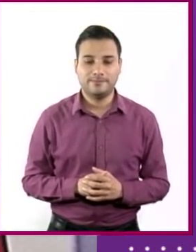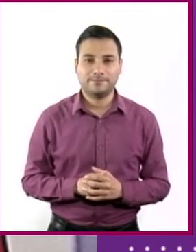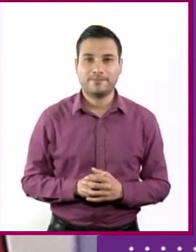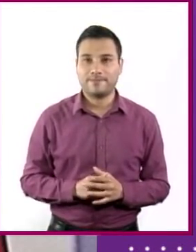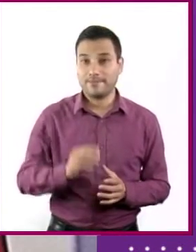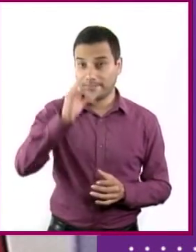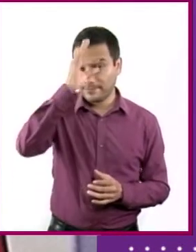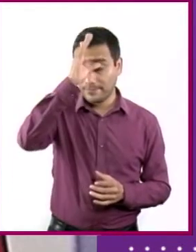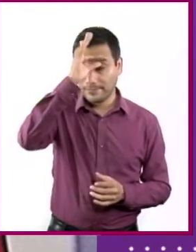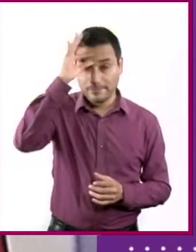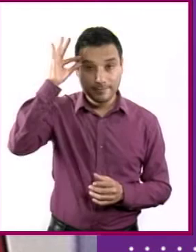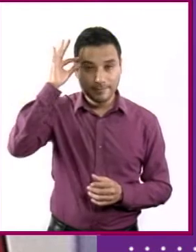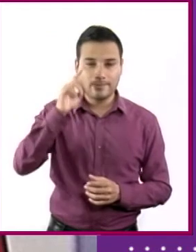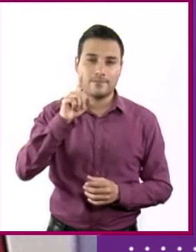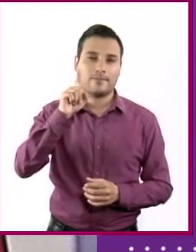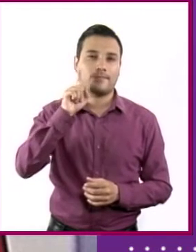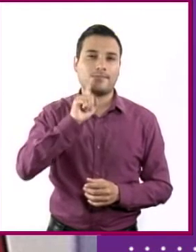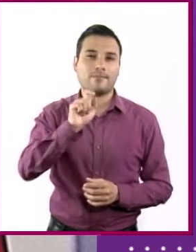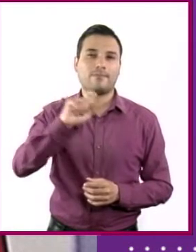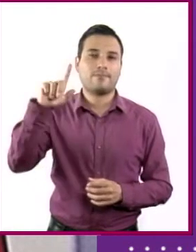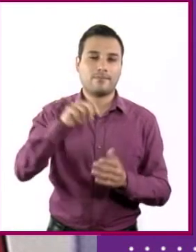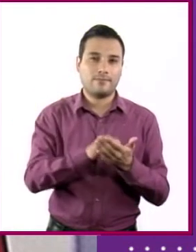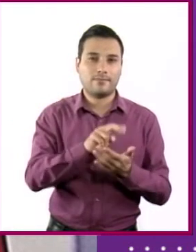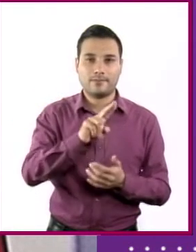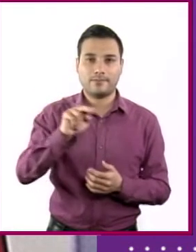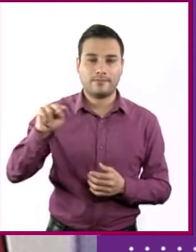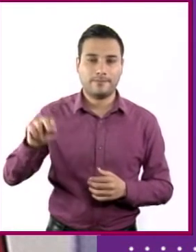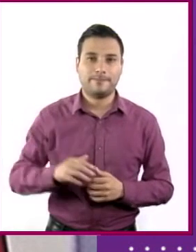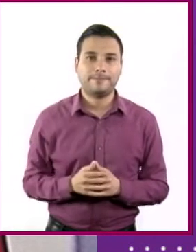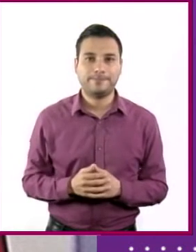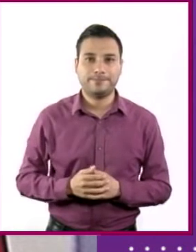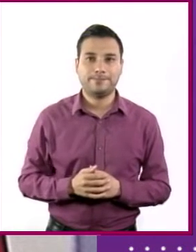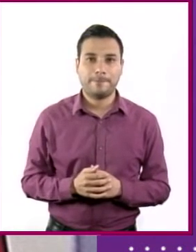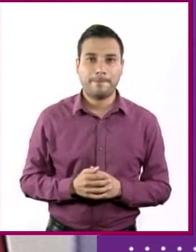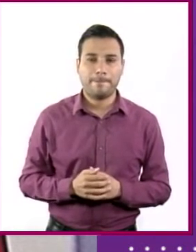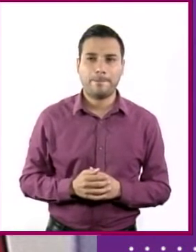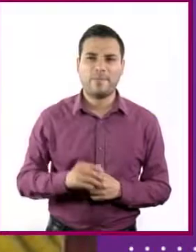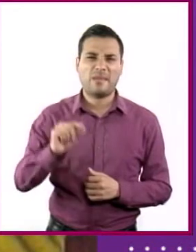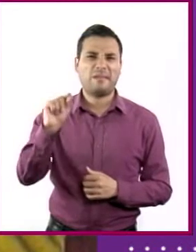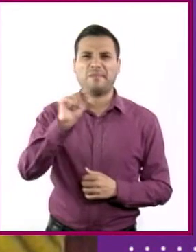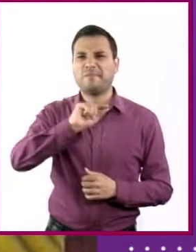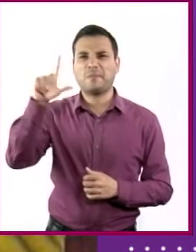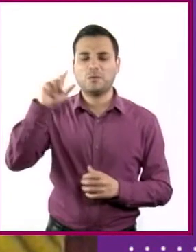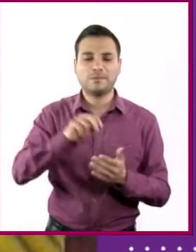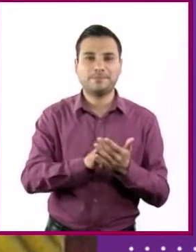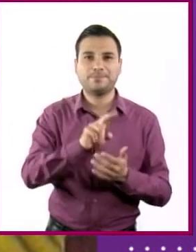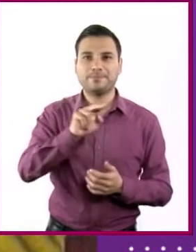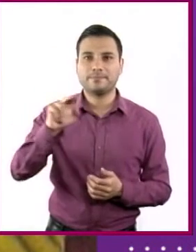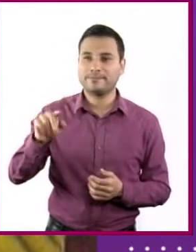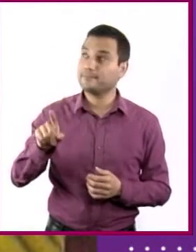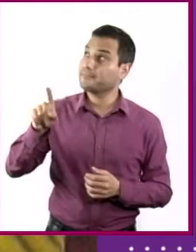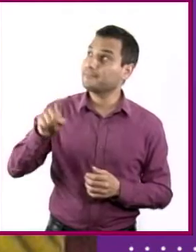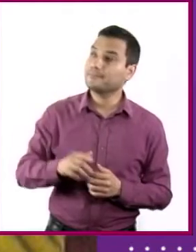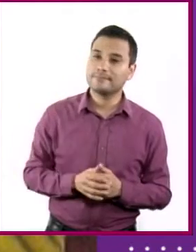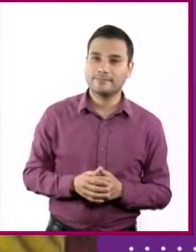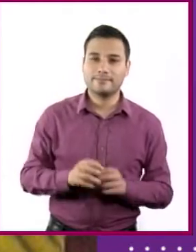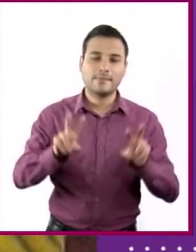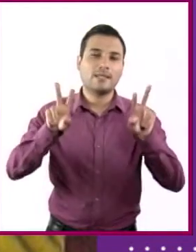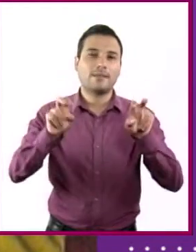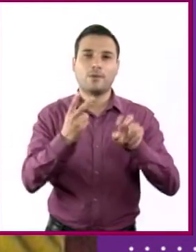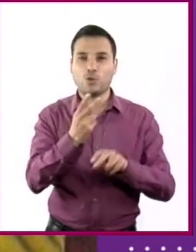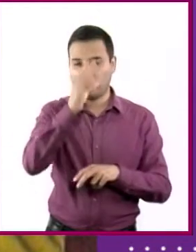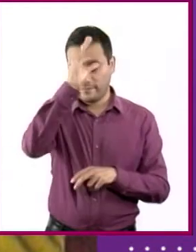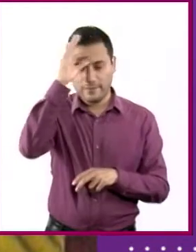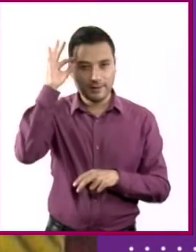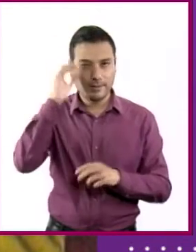Frida Kahlo was a famous painter. One of her most famous paintings is the Two Fridas. She